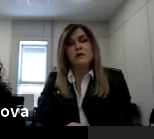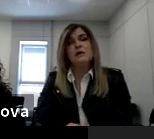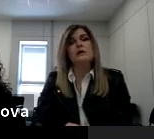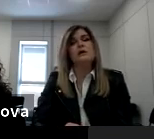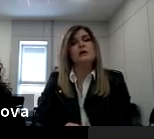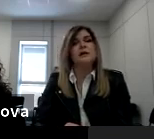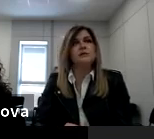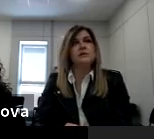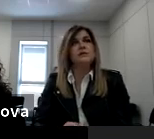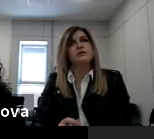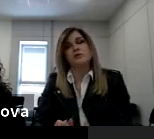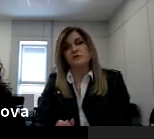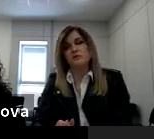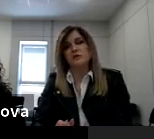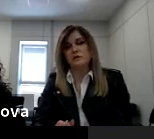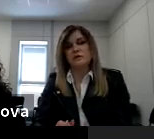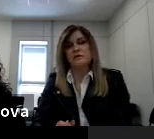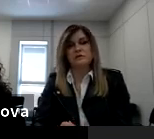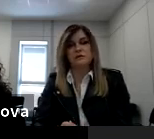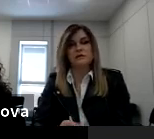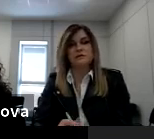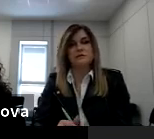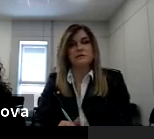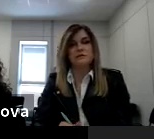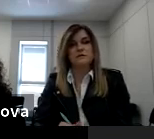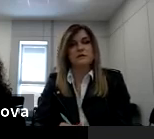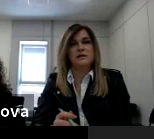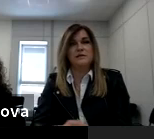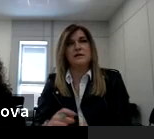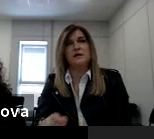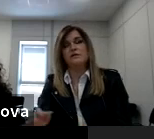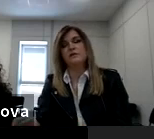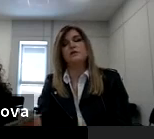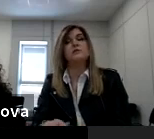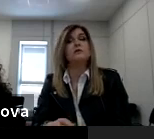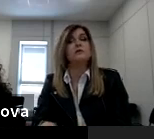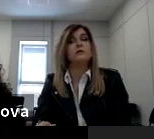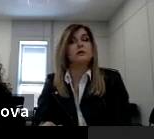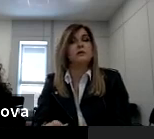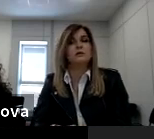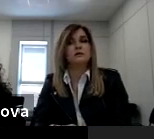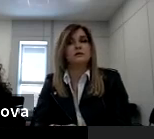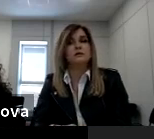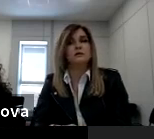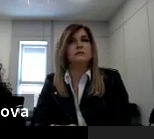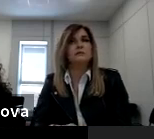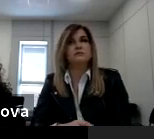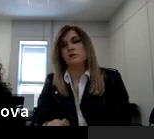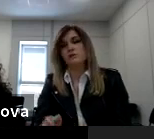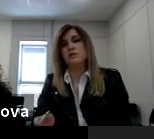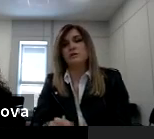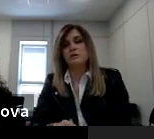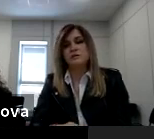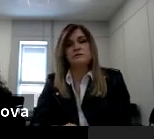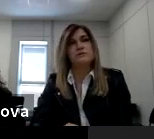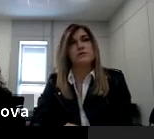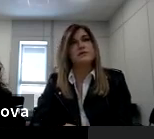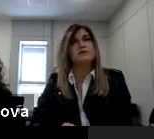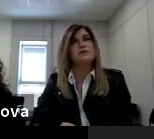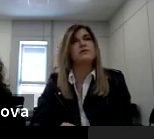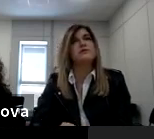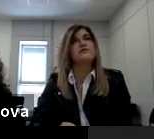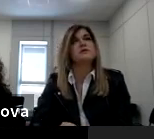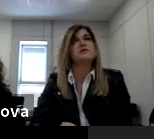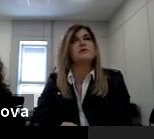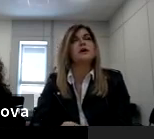frame in order to achieve the even lighting effect on all luminaires, for